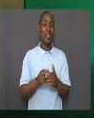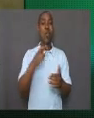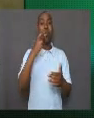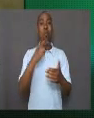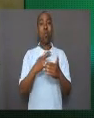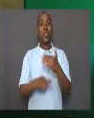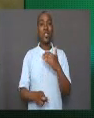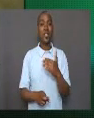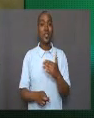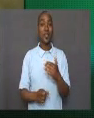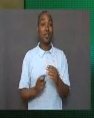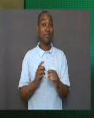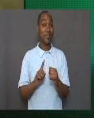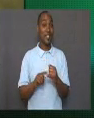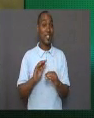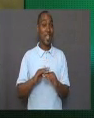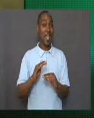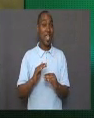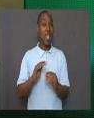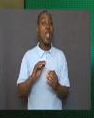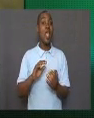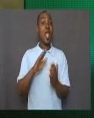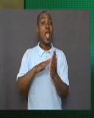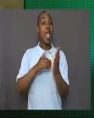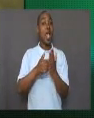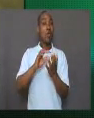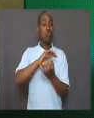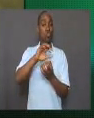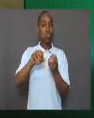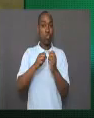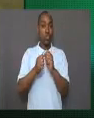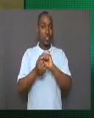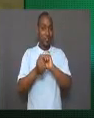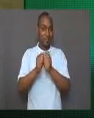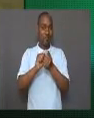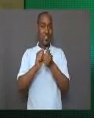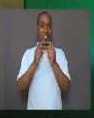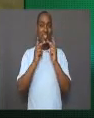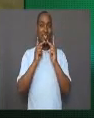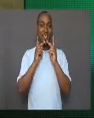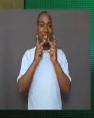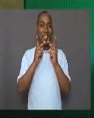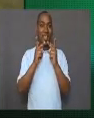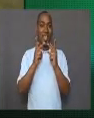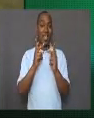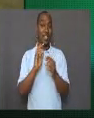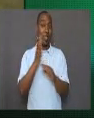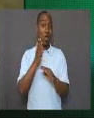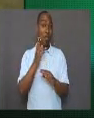results of the color of the solution are immediately observed and